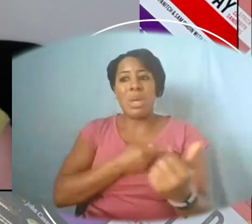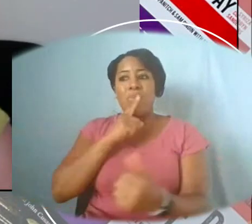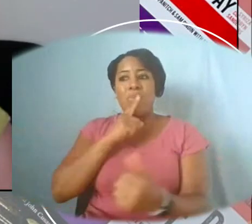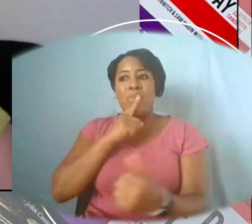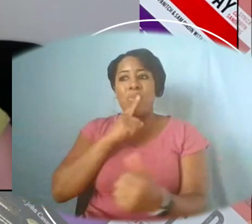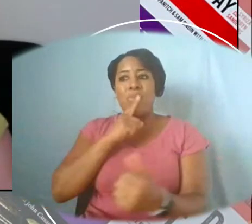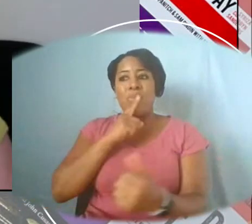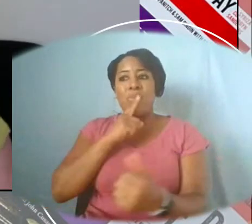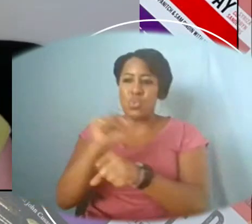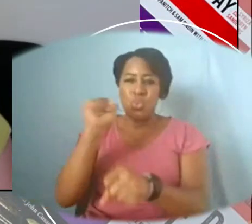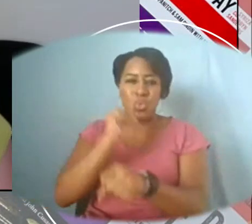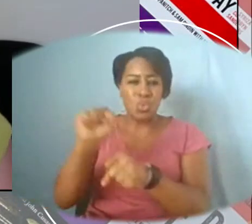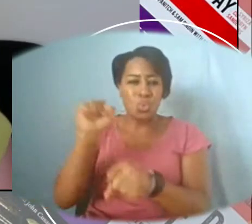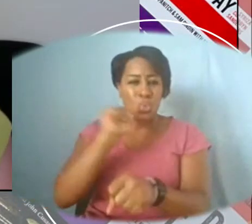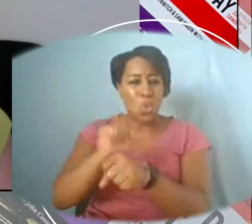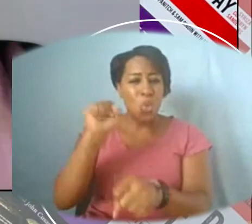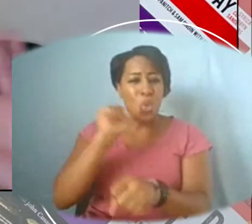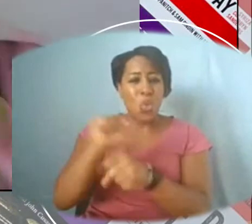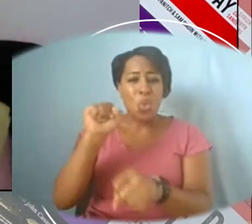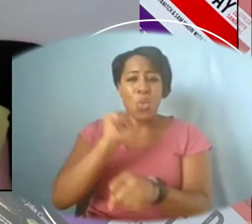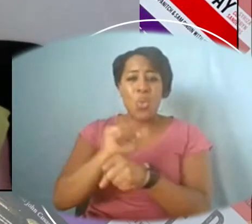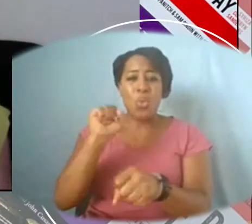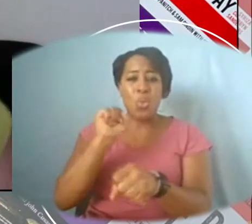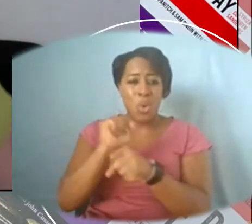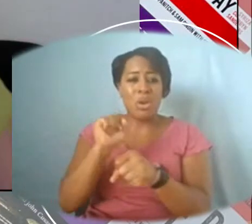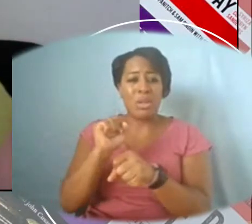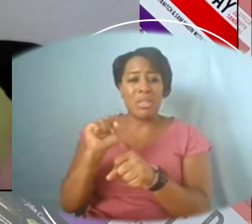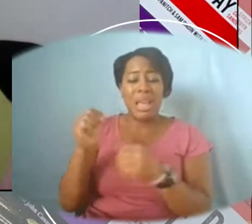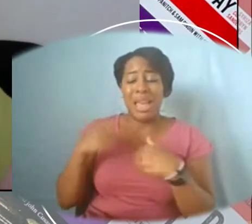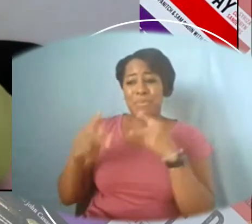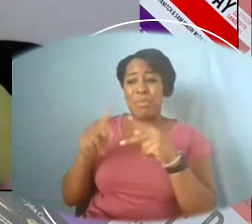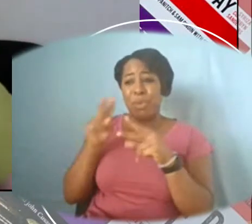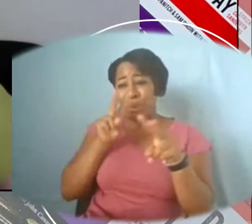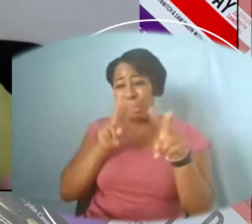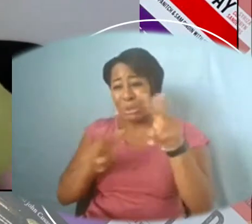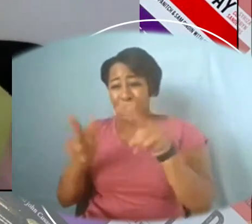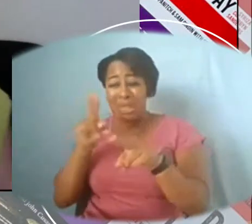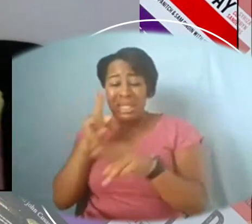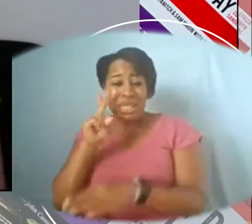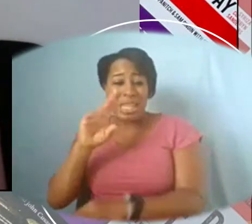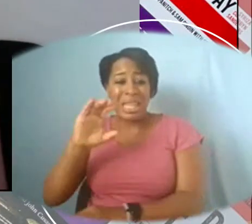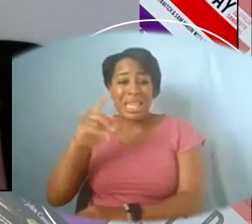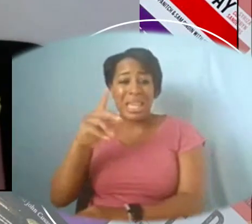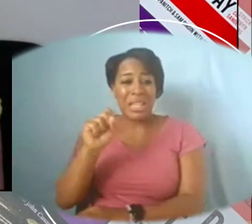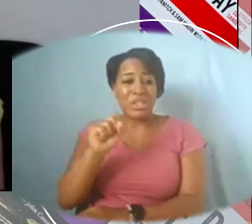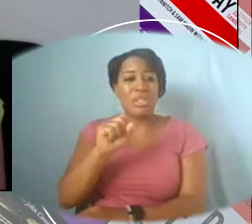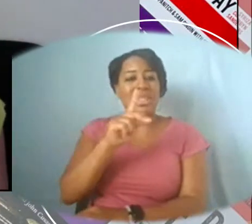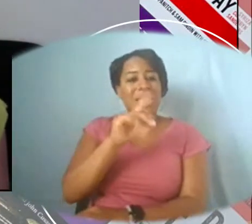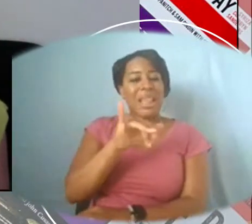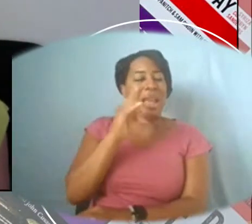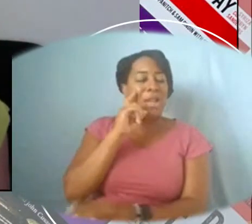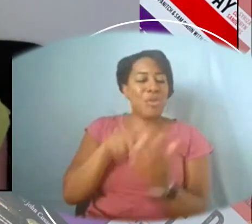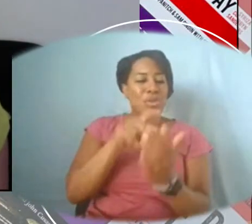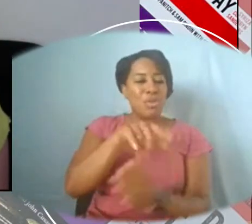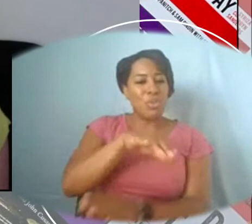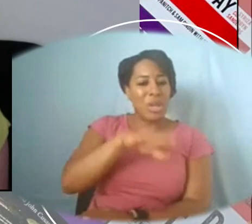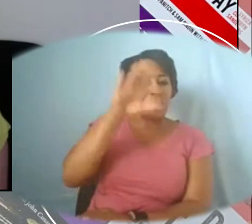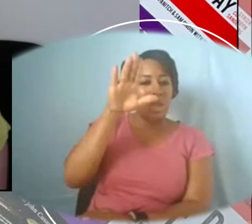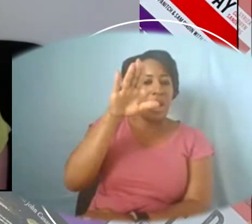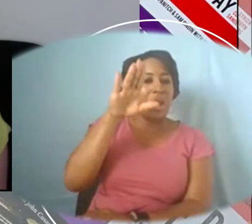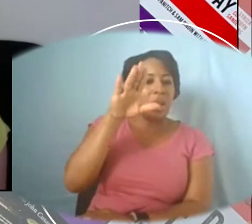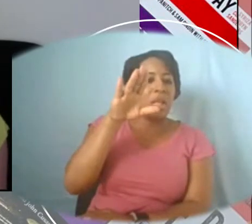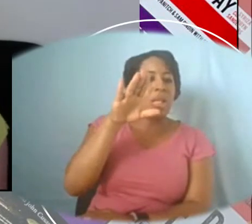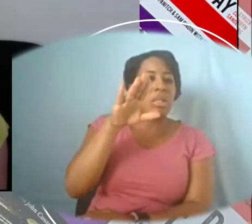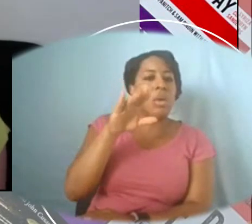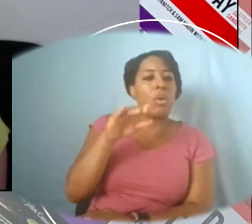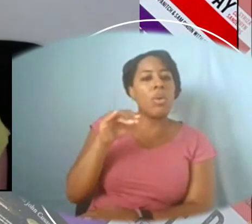eyes inside of cages. And Kelly, since you're raising your hand, we'll go there, and then maybe the second to last question will